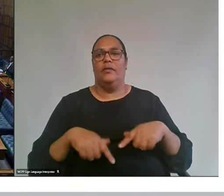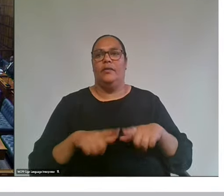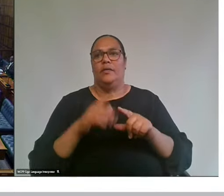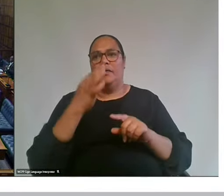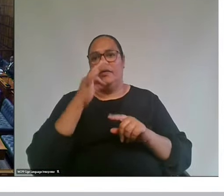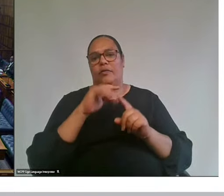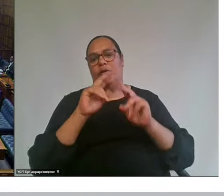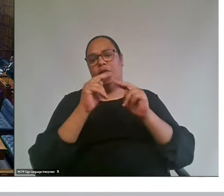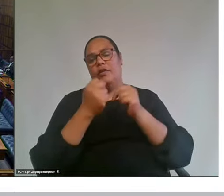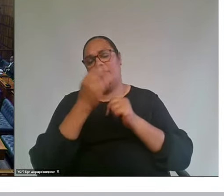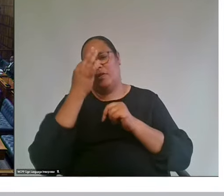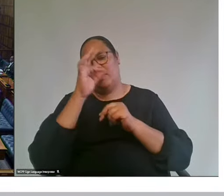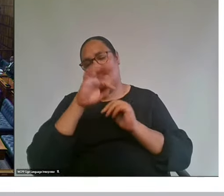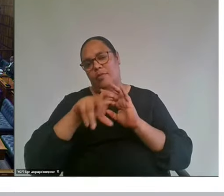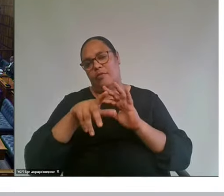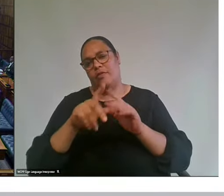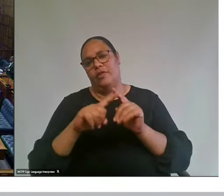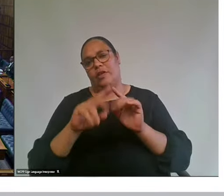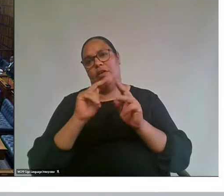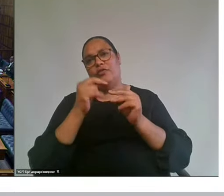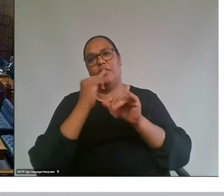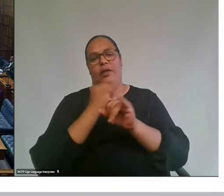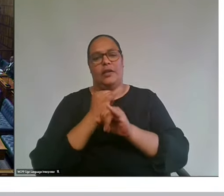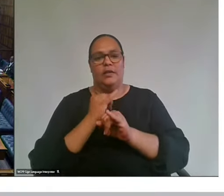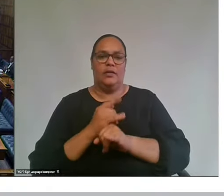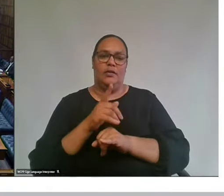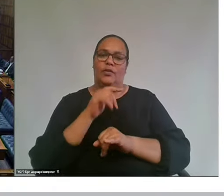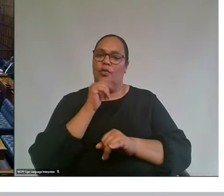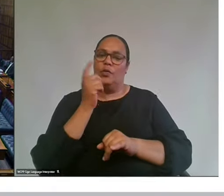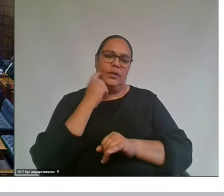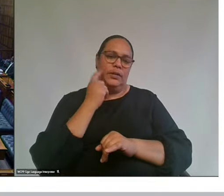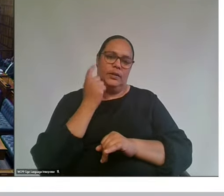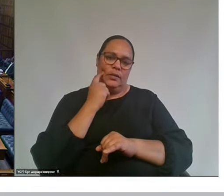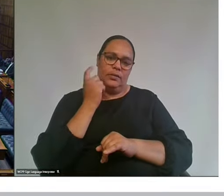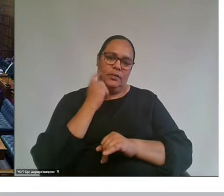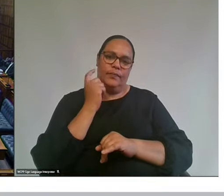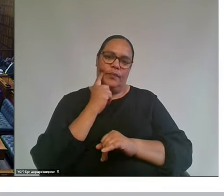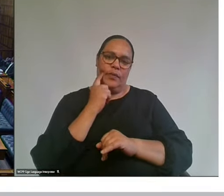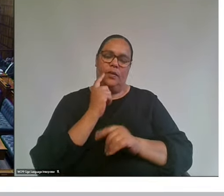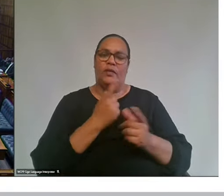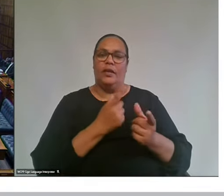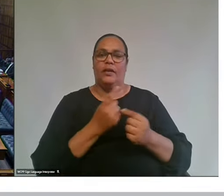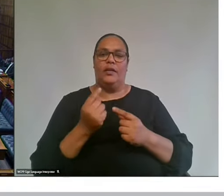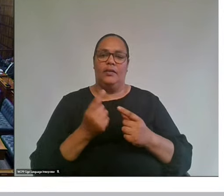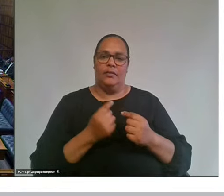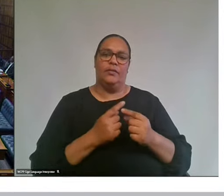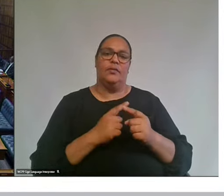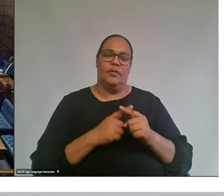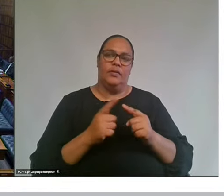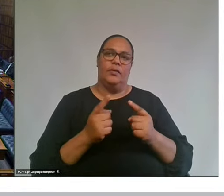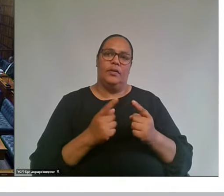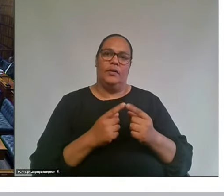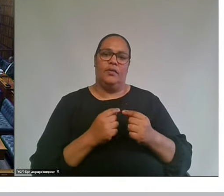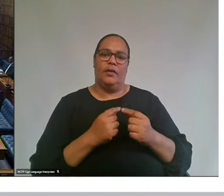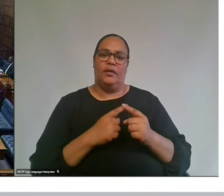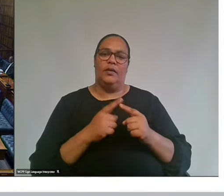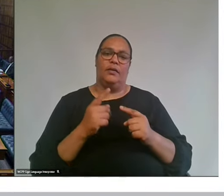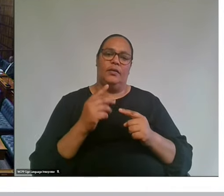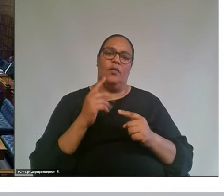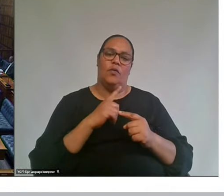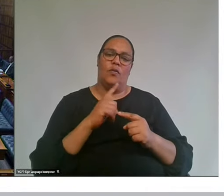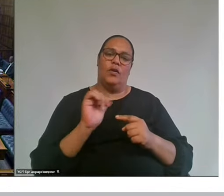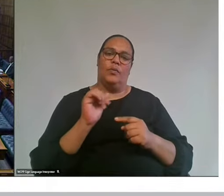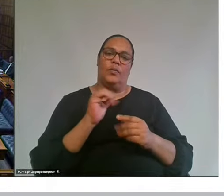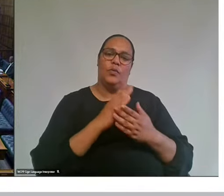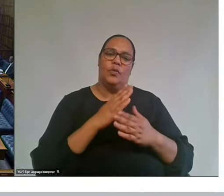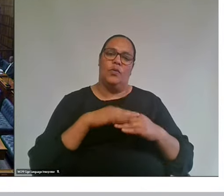government national government National entities it's not an easy space um I'm I'm I'm I'm sure you